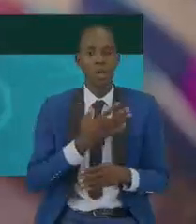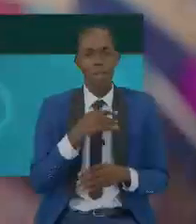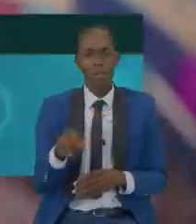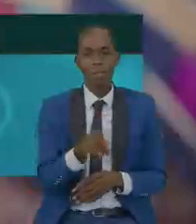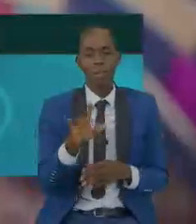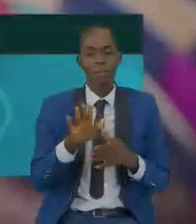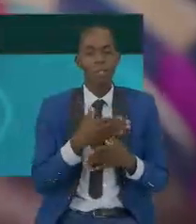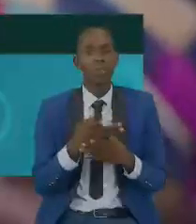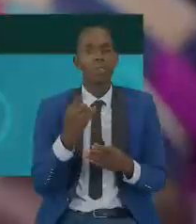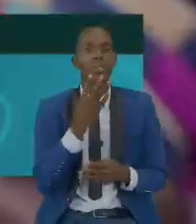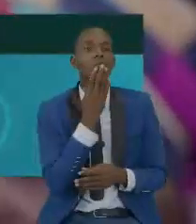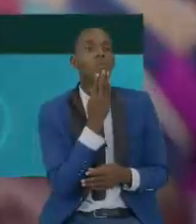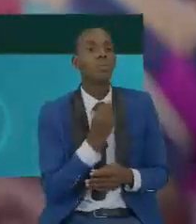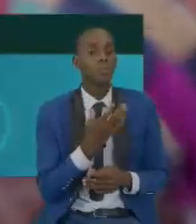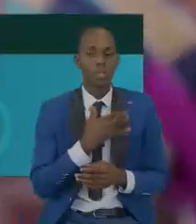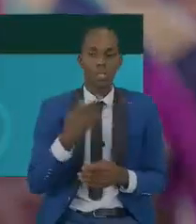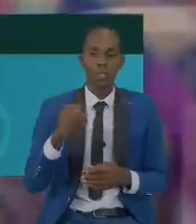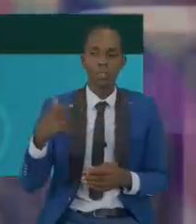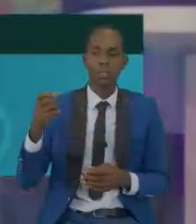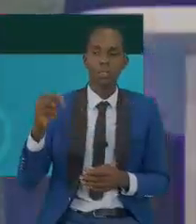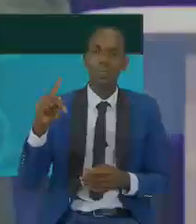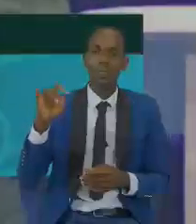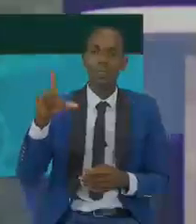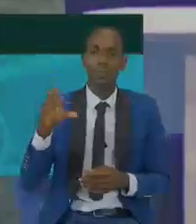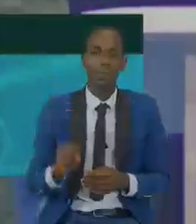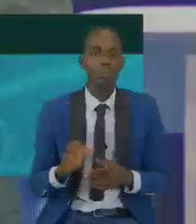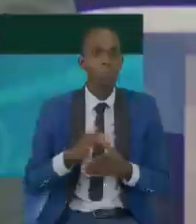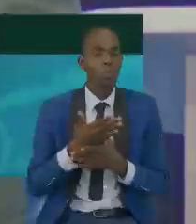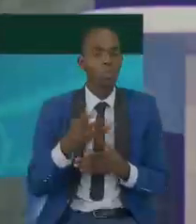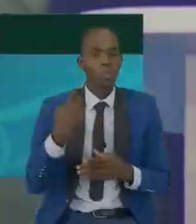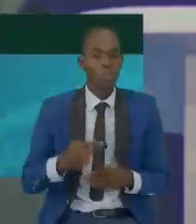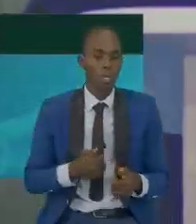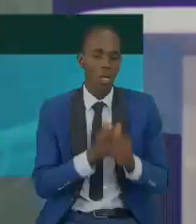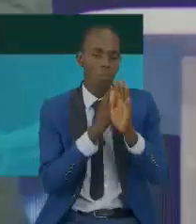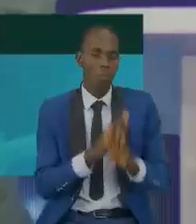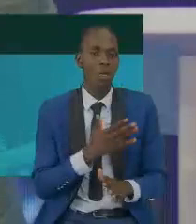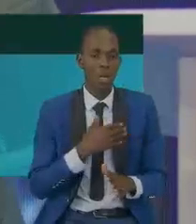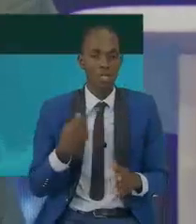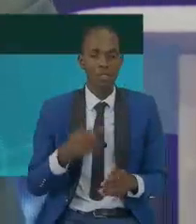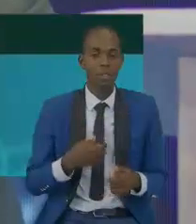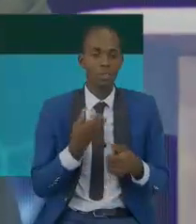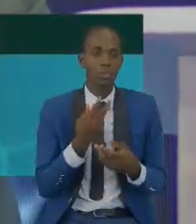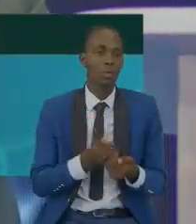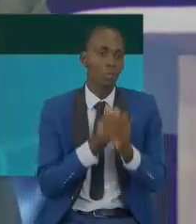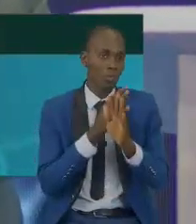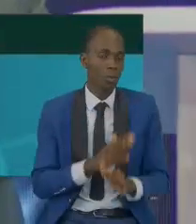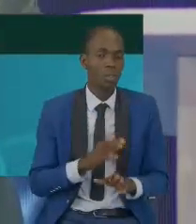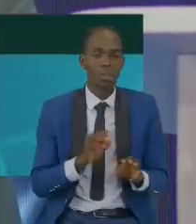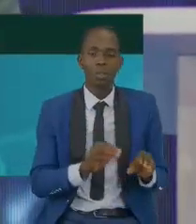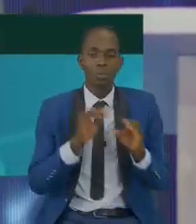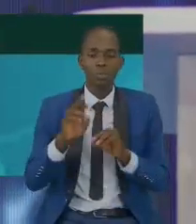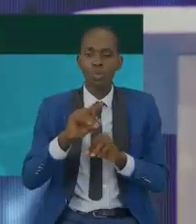the Jews and the Gentiles, between the apostles and the disciples. He put no difference between us